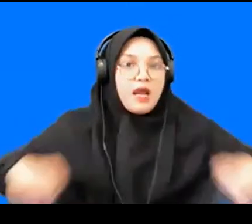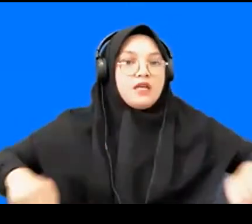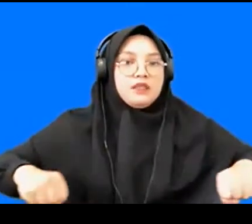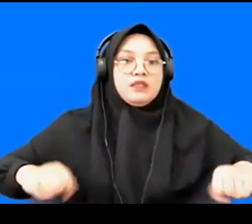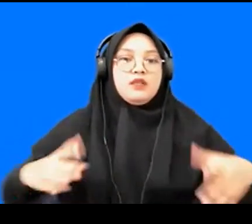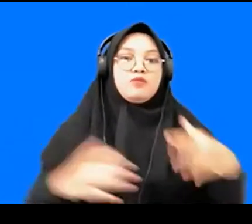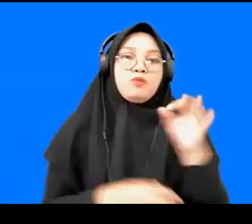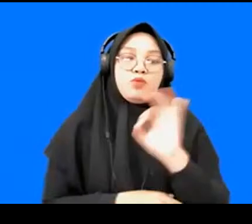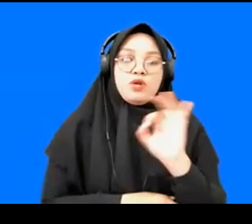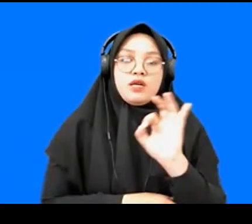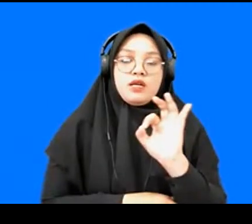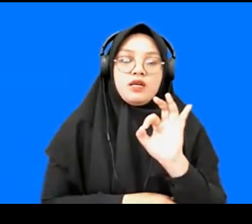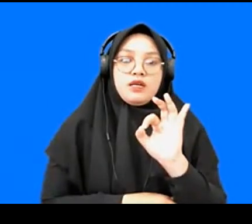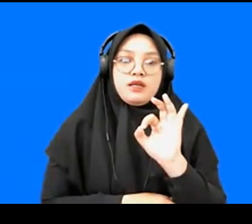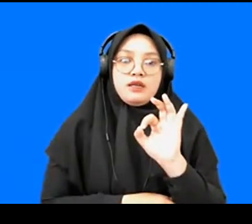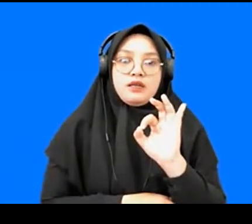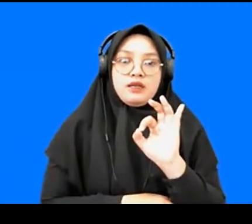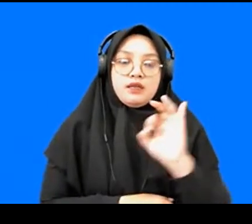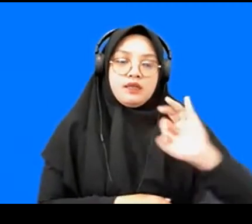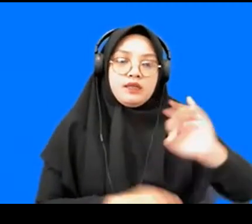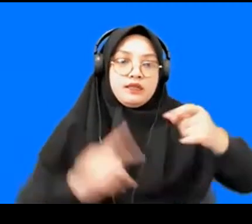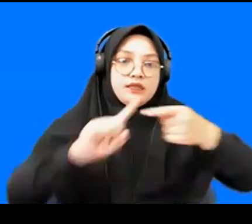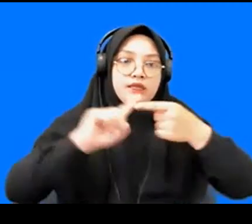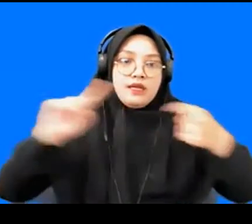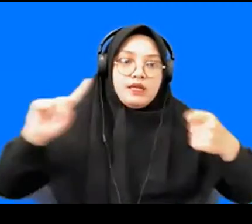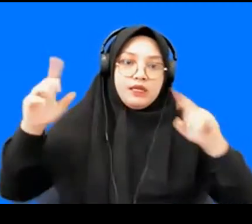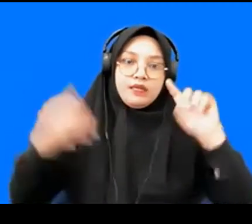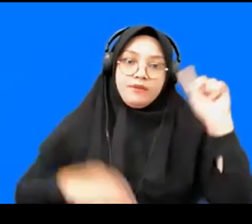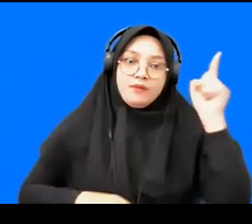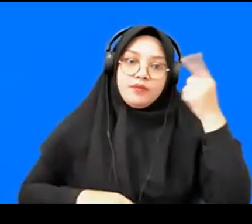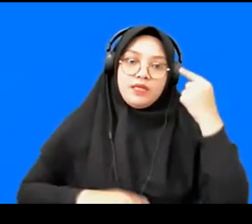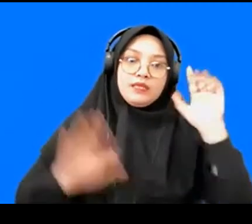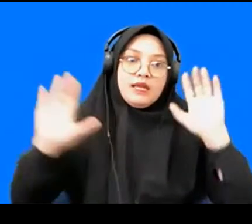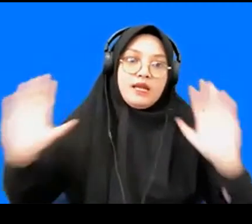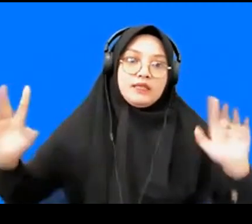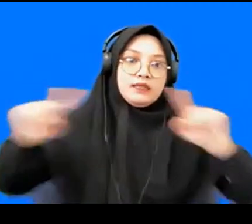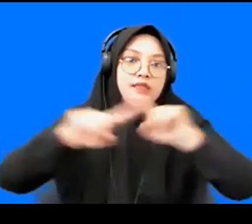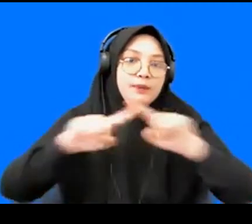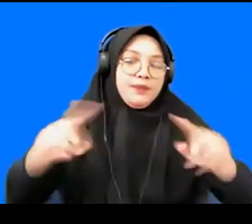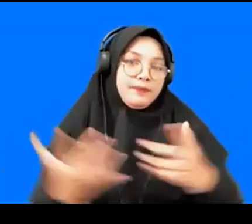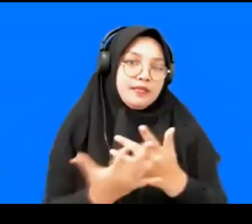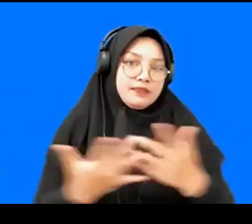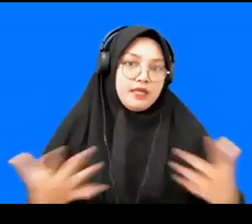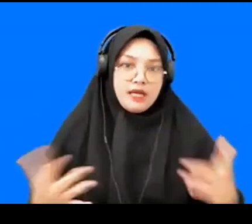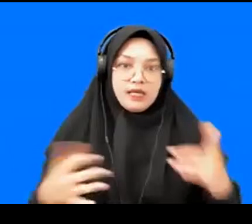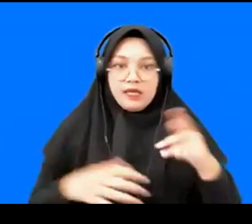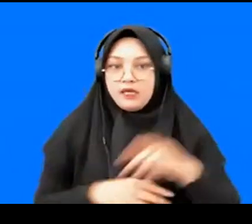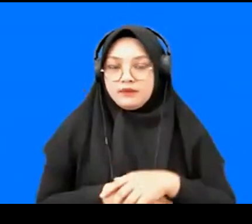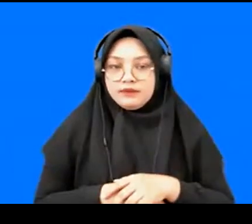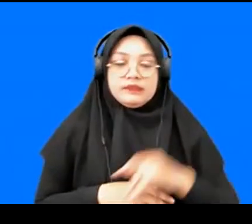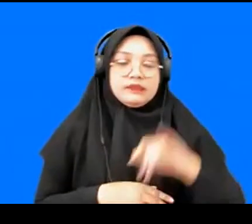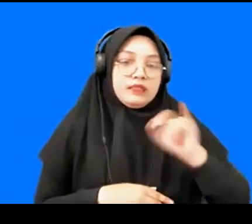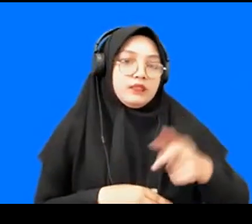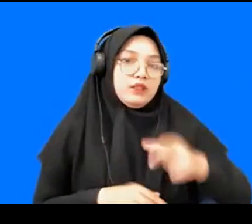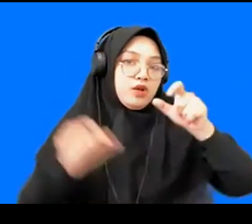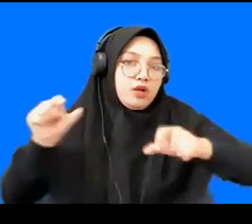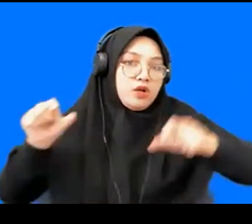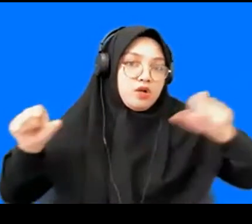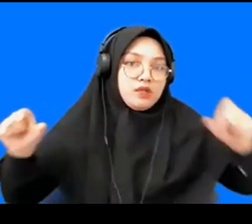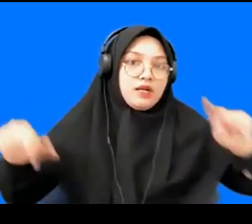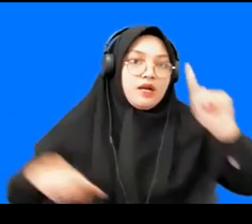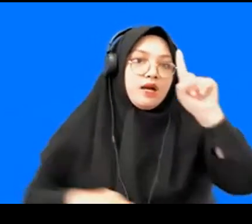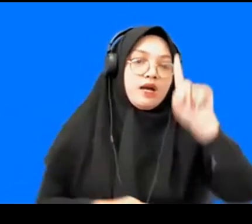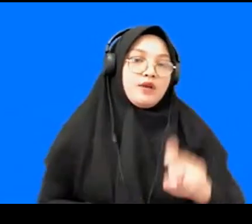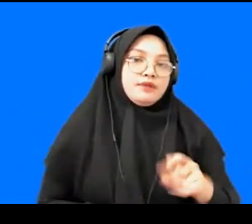civil society people who really need to continue and really asking your government, international body to be really responsive